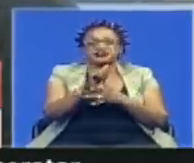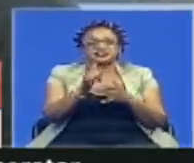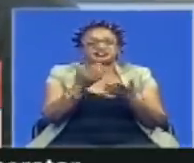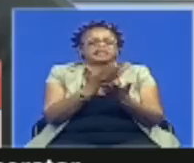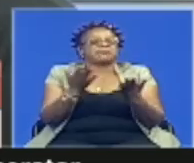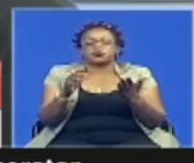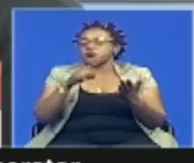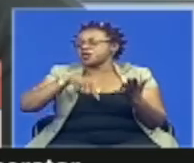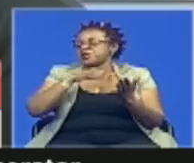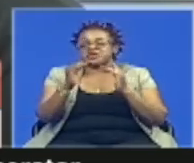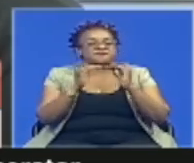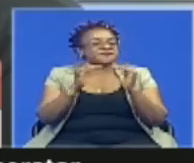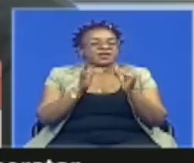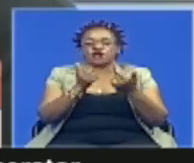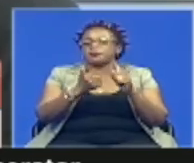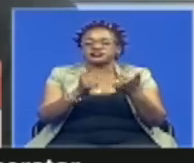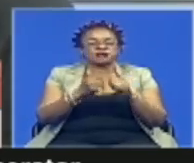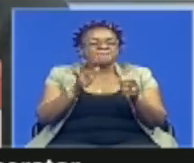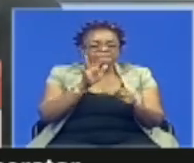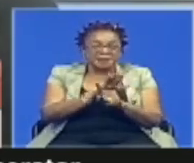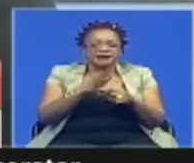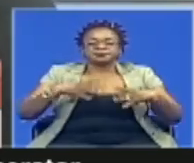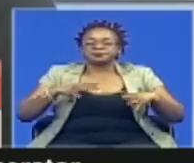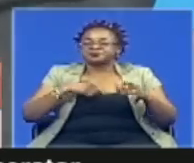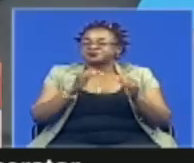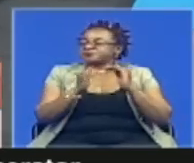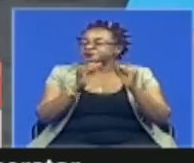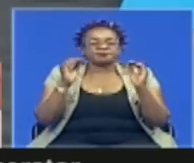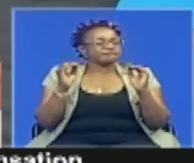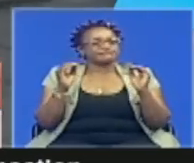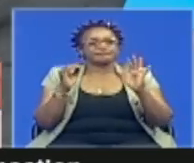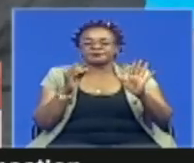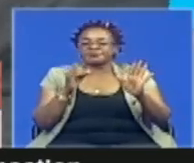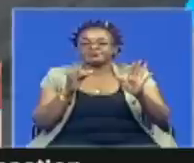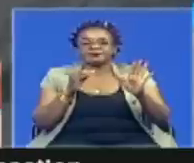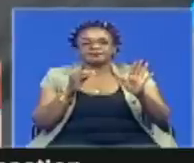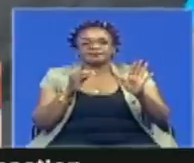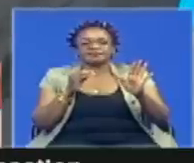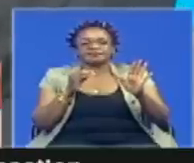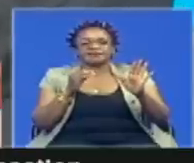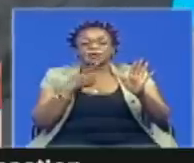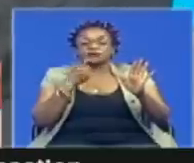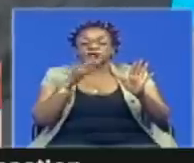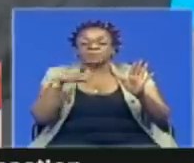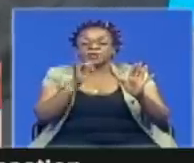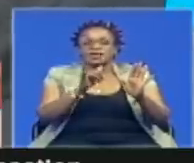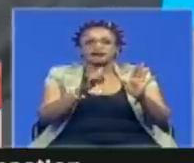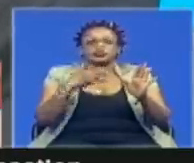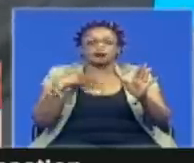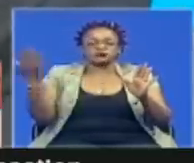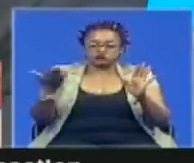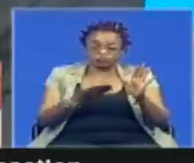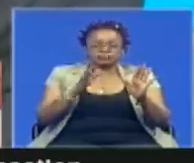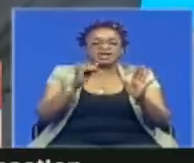a fair contest, because many people feel that it hasn't been a fair contest. Okay, gentlemen, hang on. I want to come back to that, but I also want to bring in Dr. Atwoli, who can now hear me